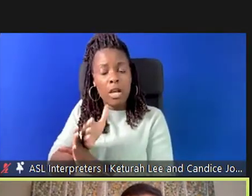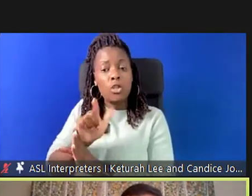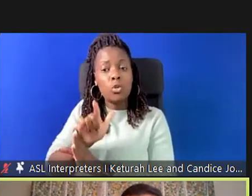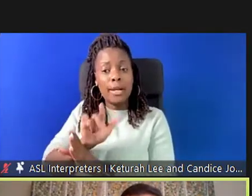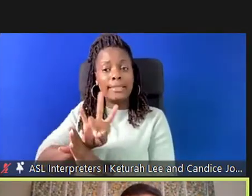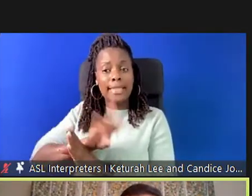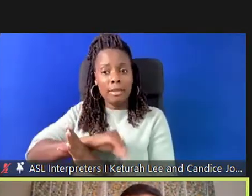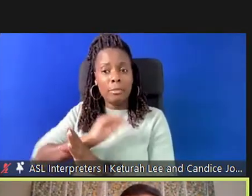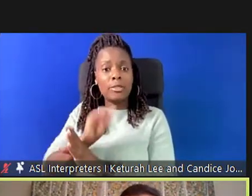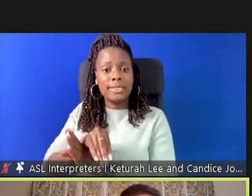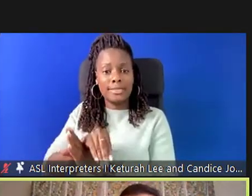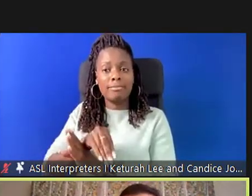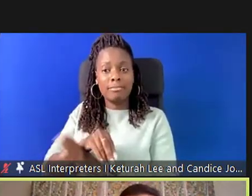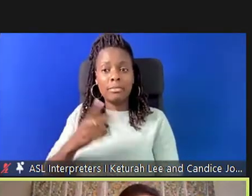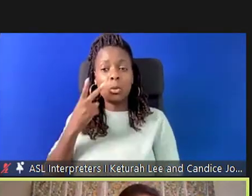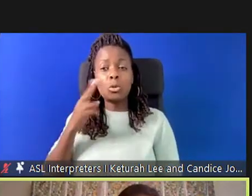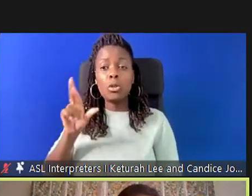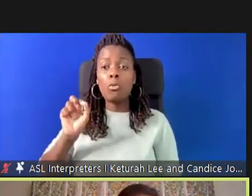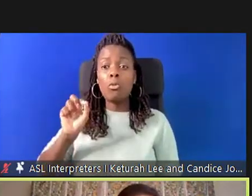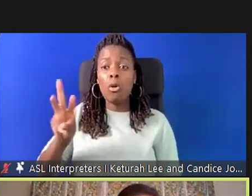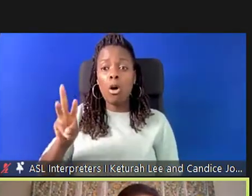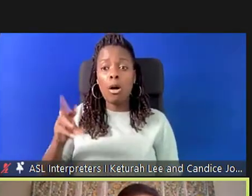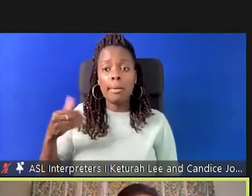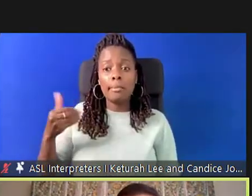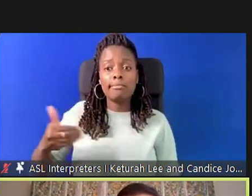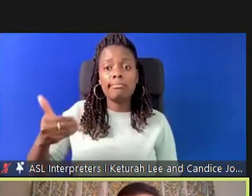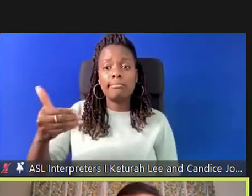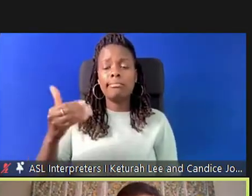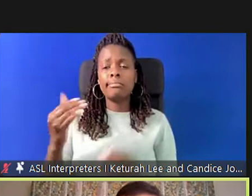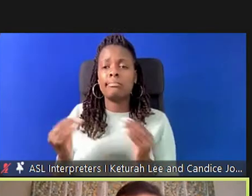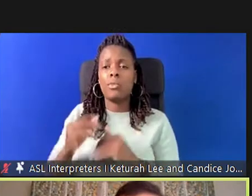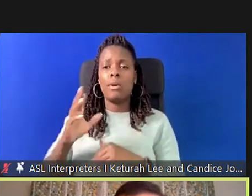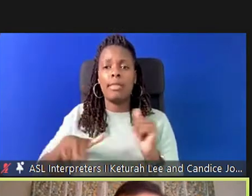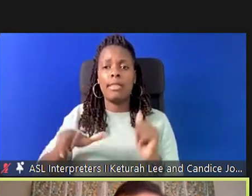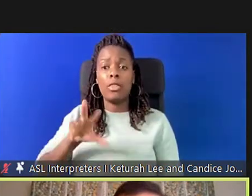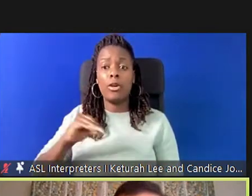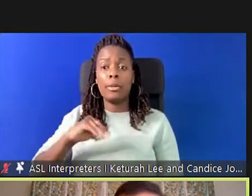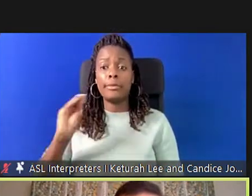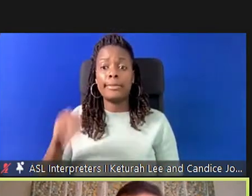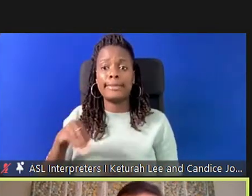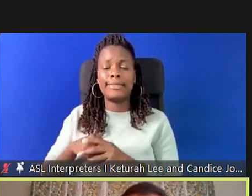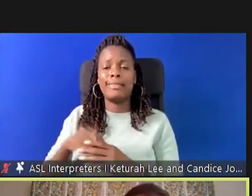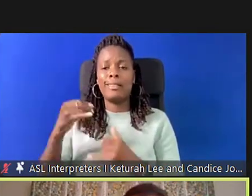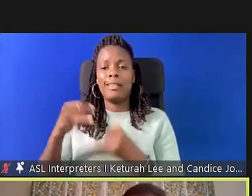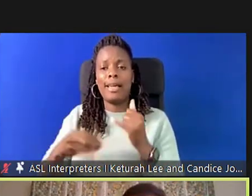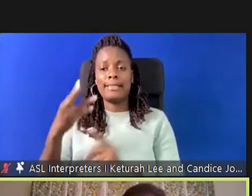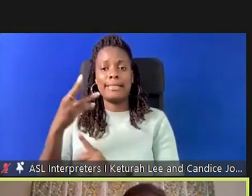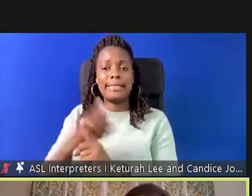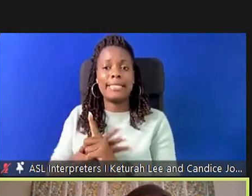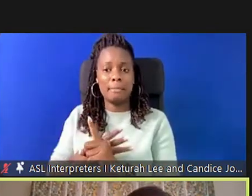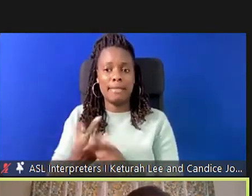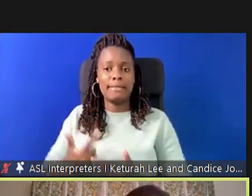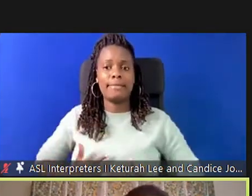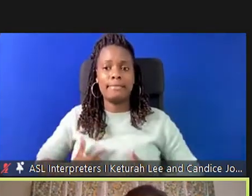can see the raw prevalence was over 30% in the last 6 months of life. You may be wondering, how can we be sure